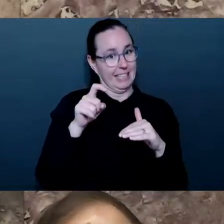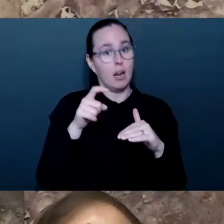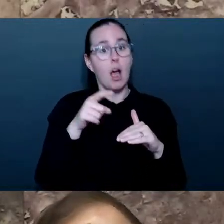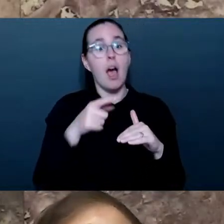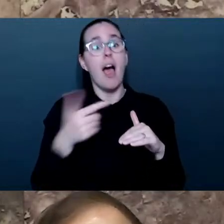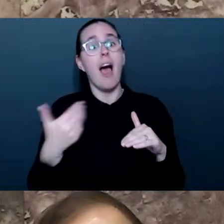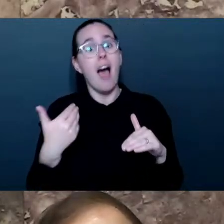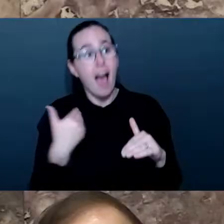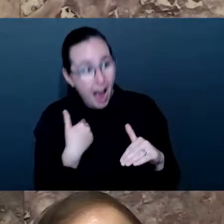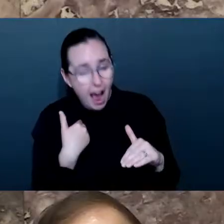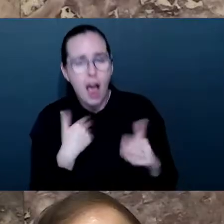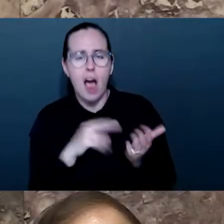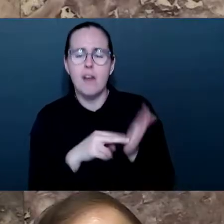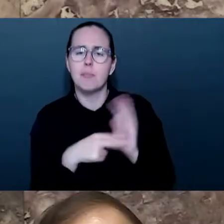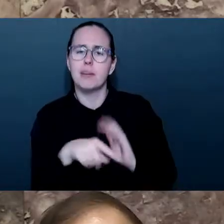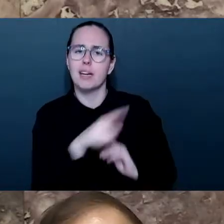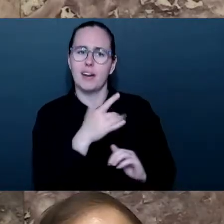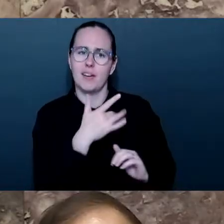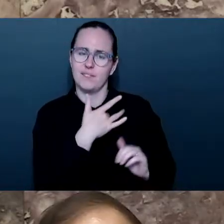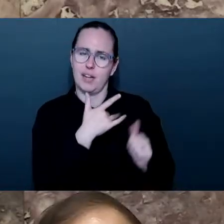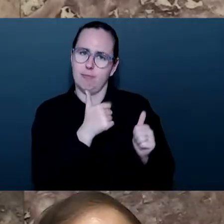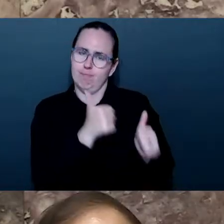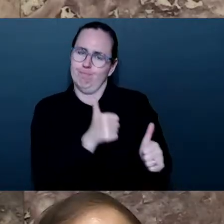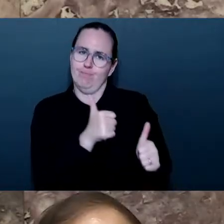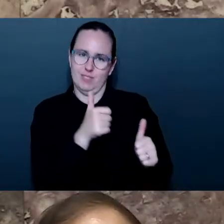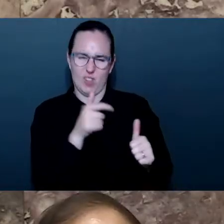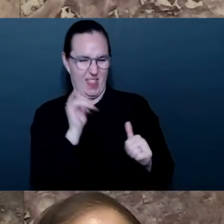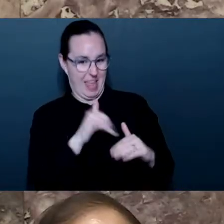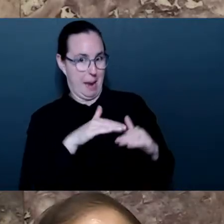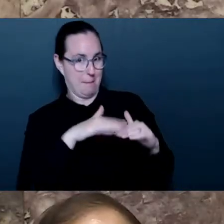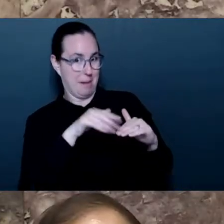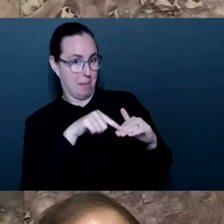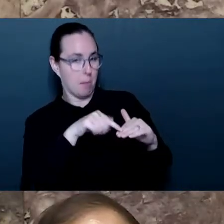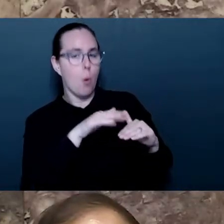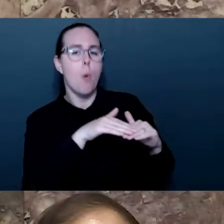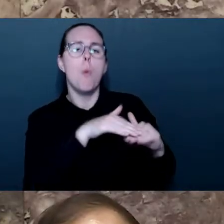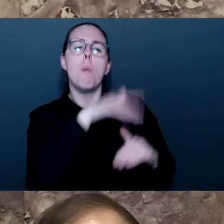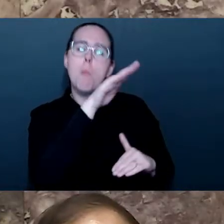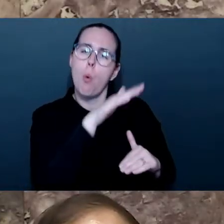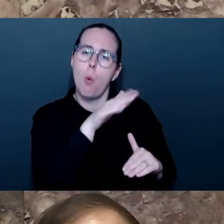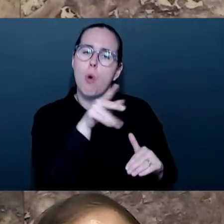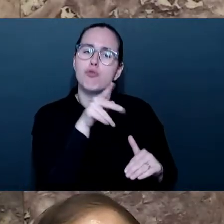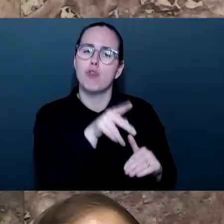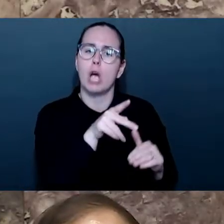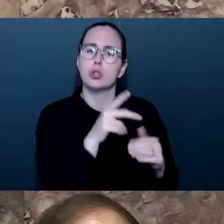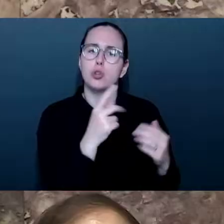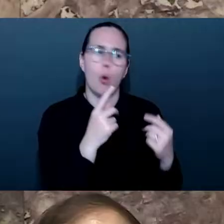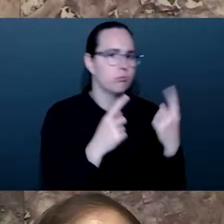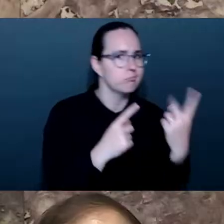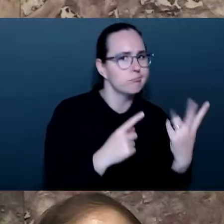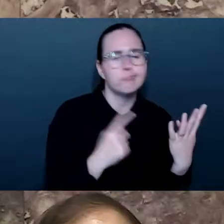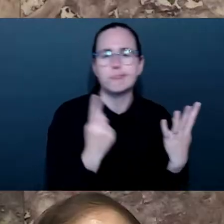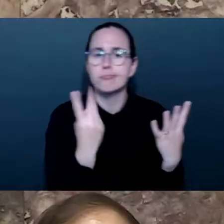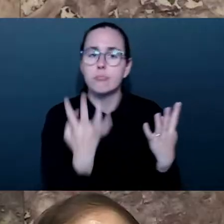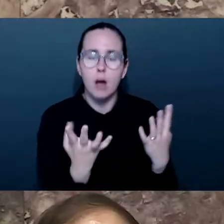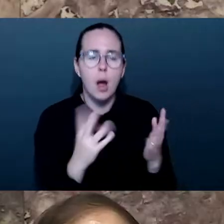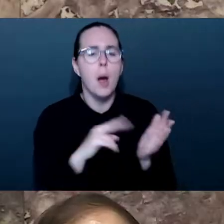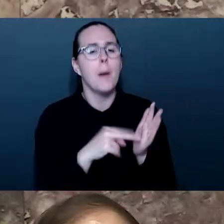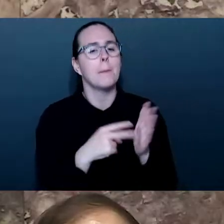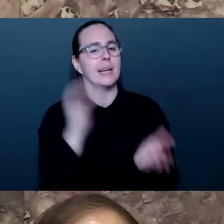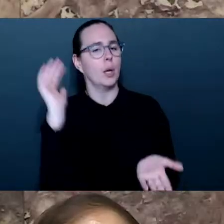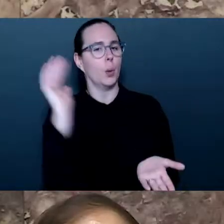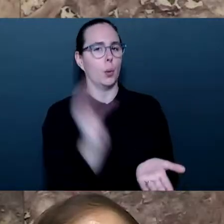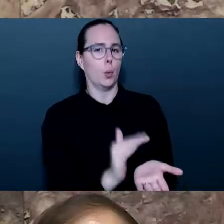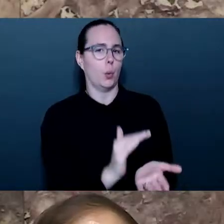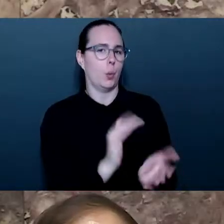committed to doing everything we can to prevent violence in workplaces, whether they're small or large, Mr. Speaker, and that's why we're going to continue this work and